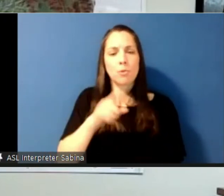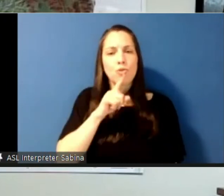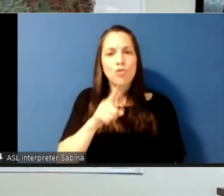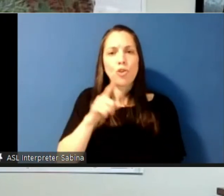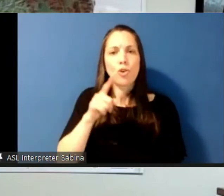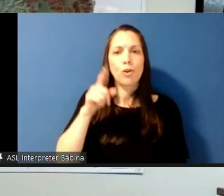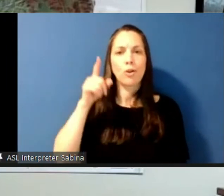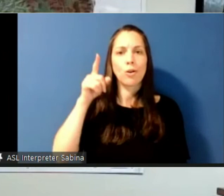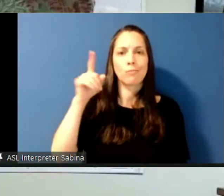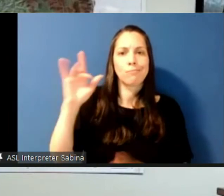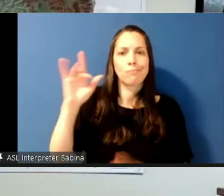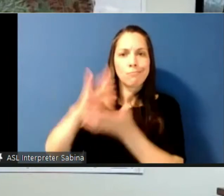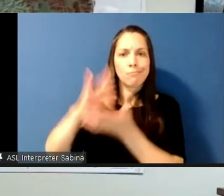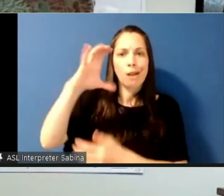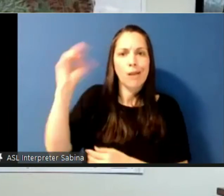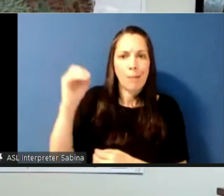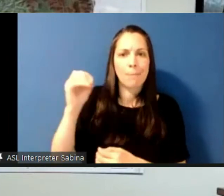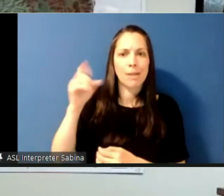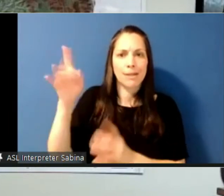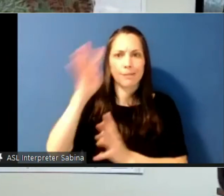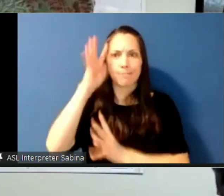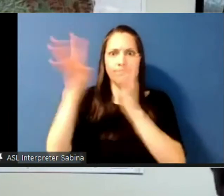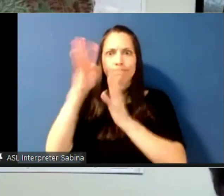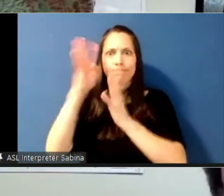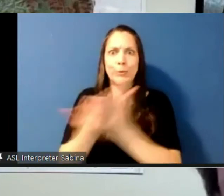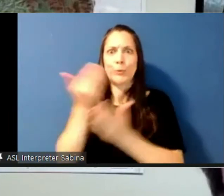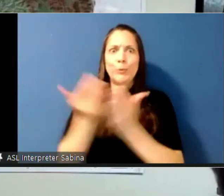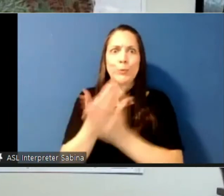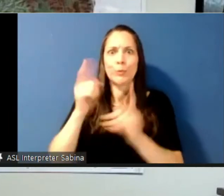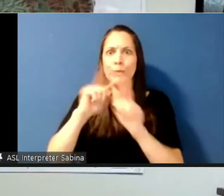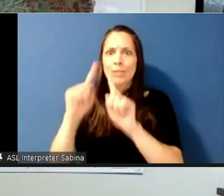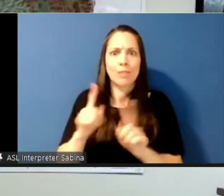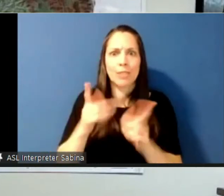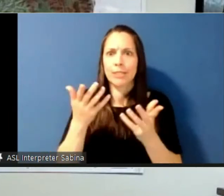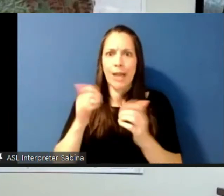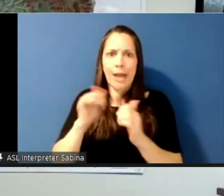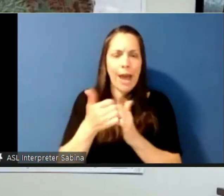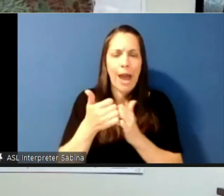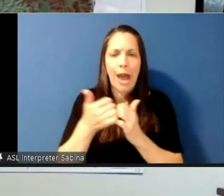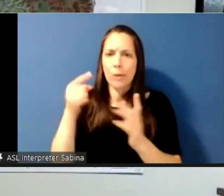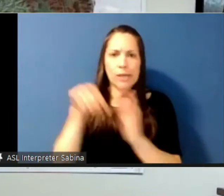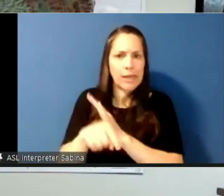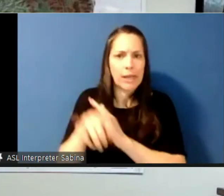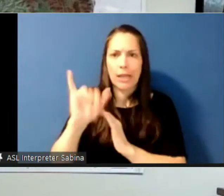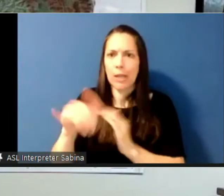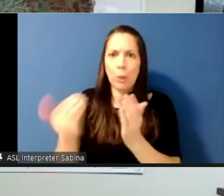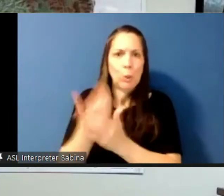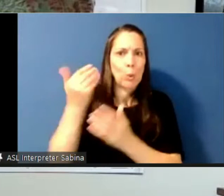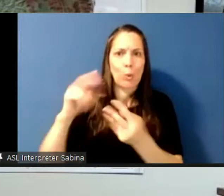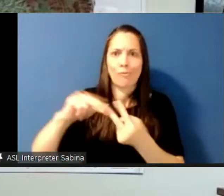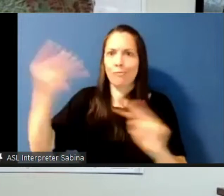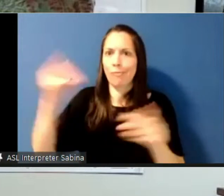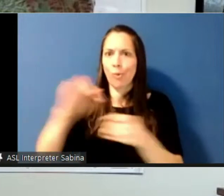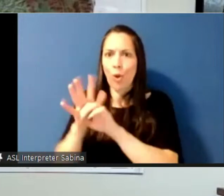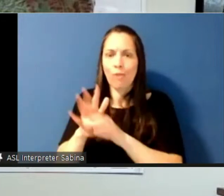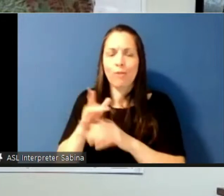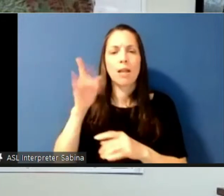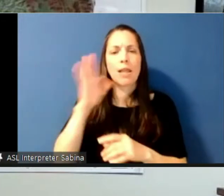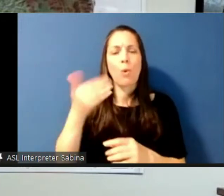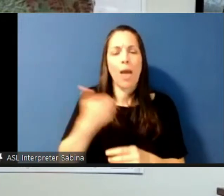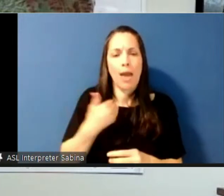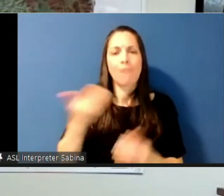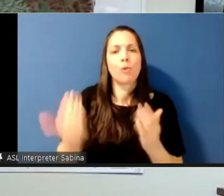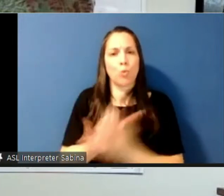the variants. So when they have to have a booster, they'll have one that's also capable against